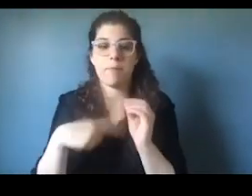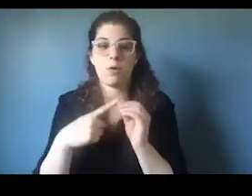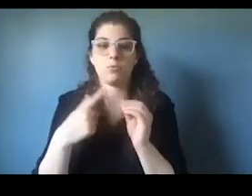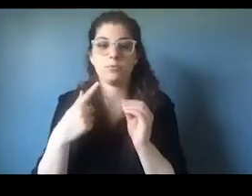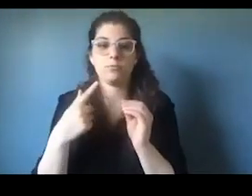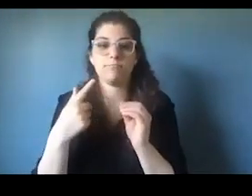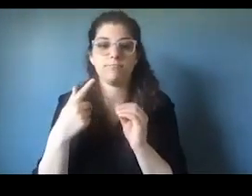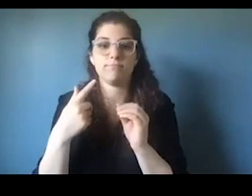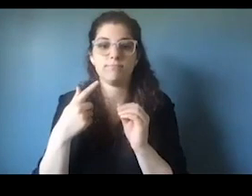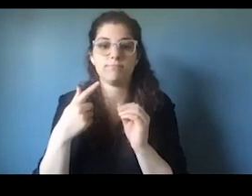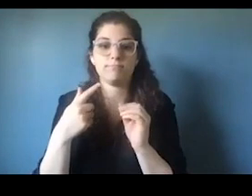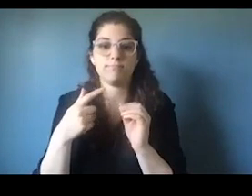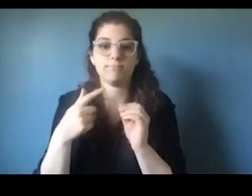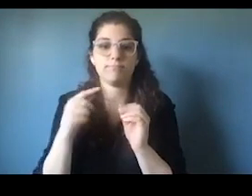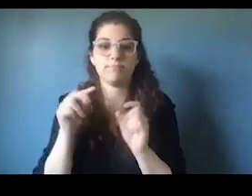at